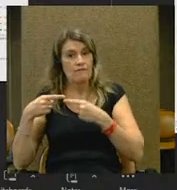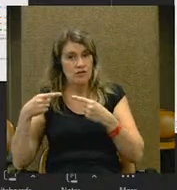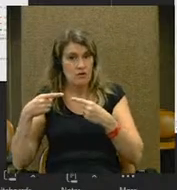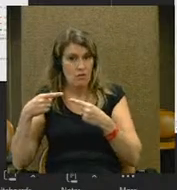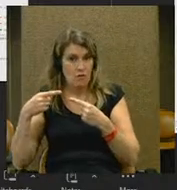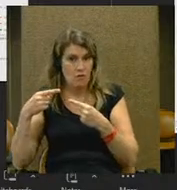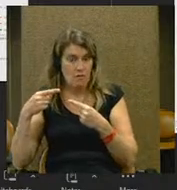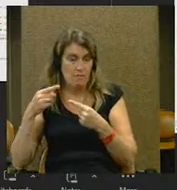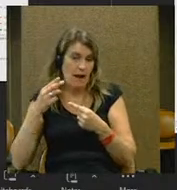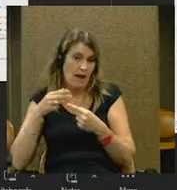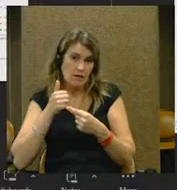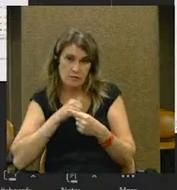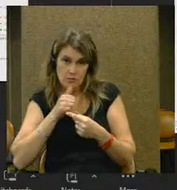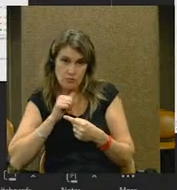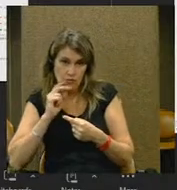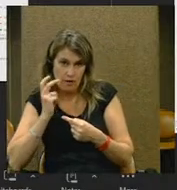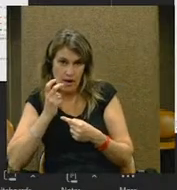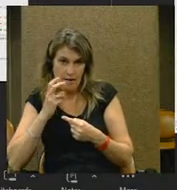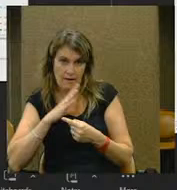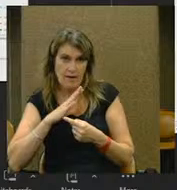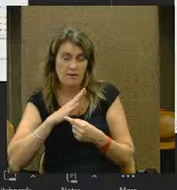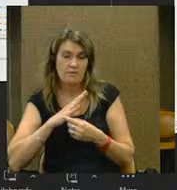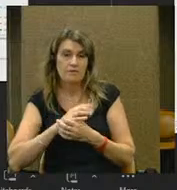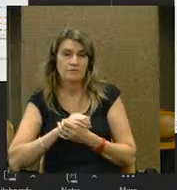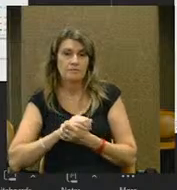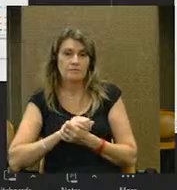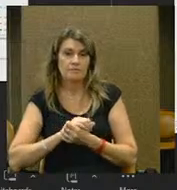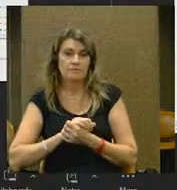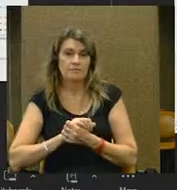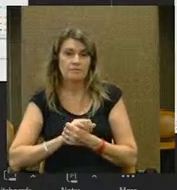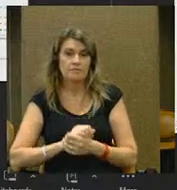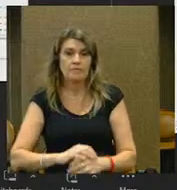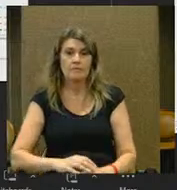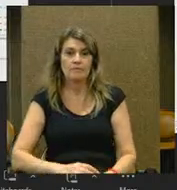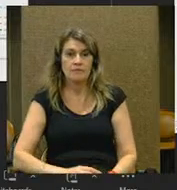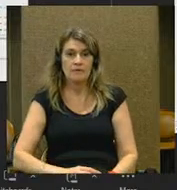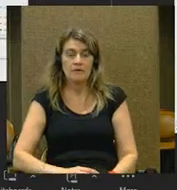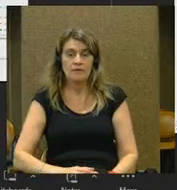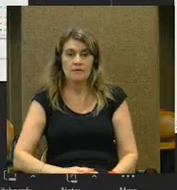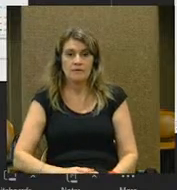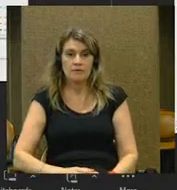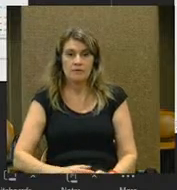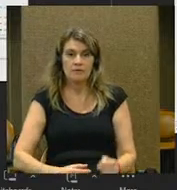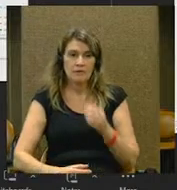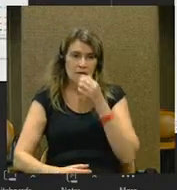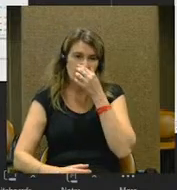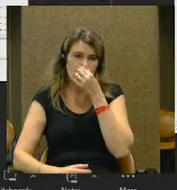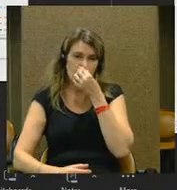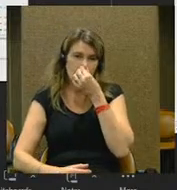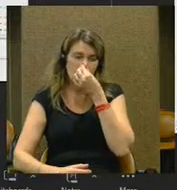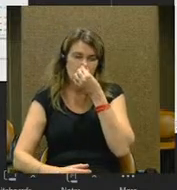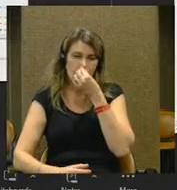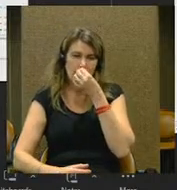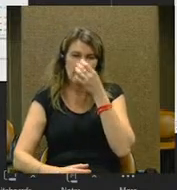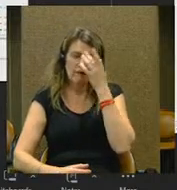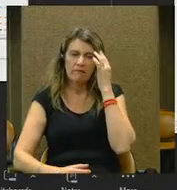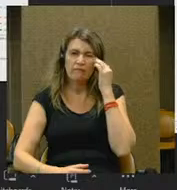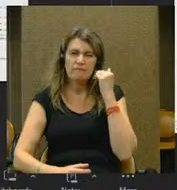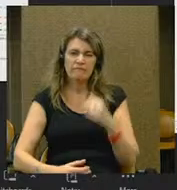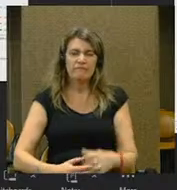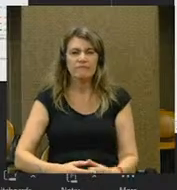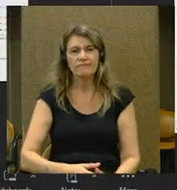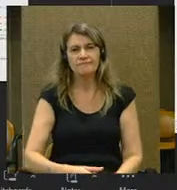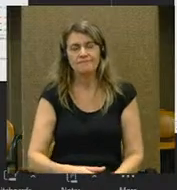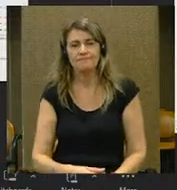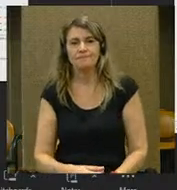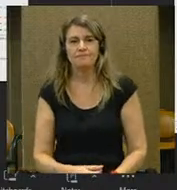matching what people are needing and interested in these therapies versus the fentanyl that they get off the street. So people go back